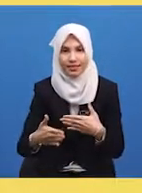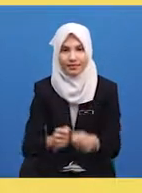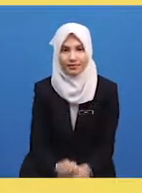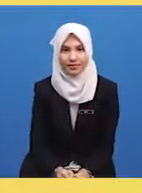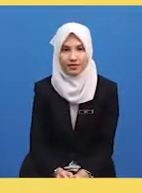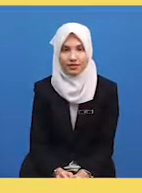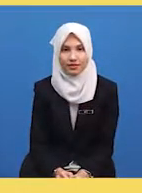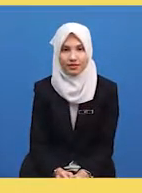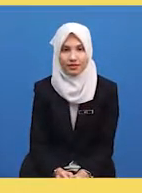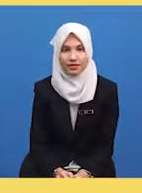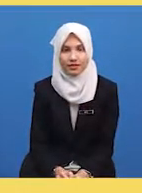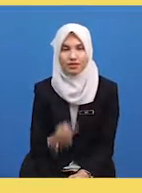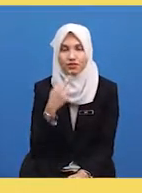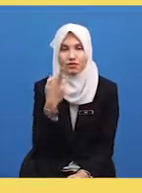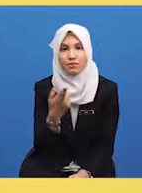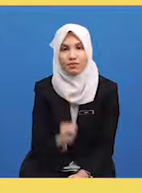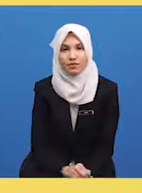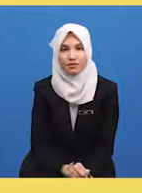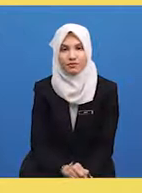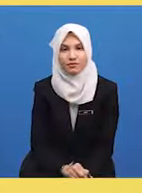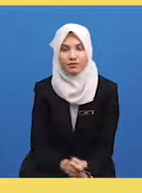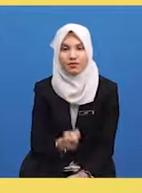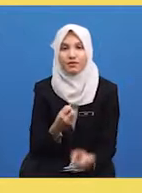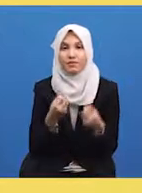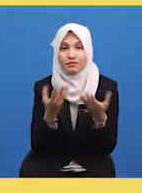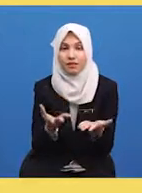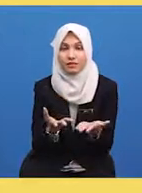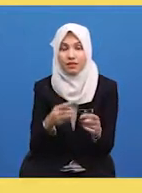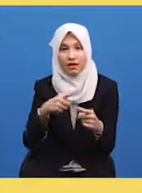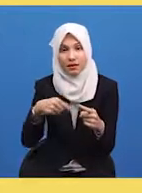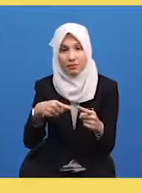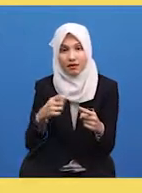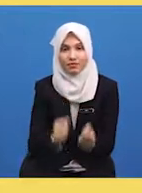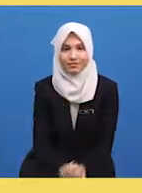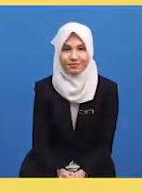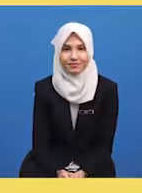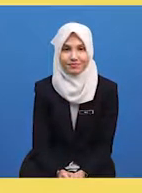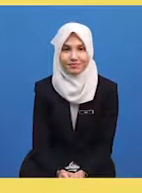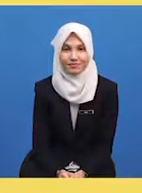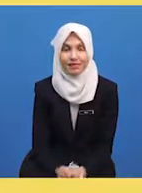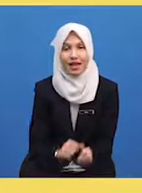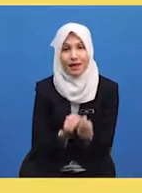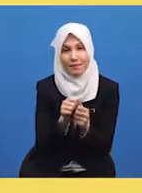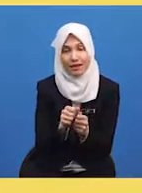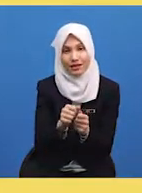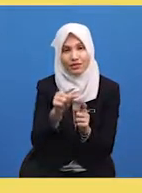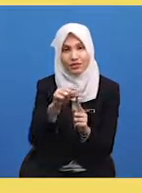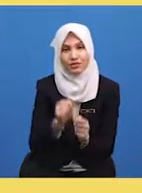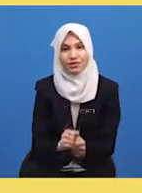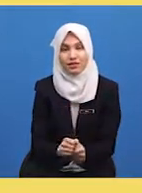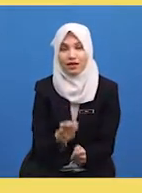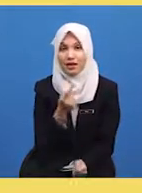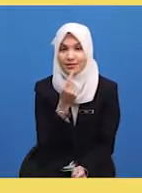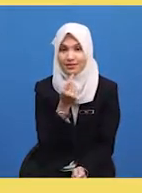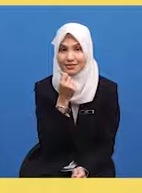to report. It means to tell someone about. A password is a secret